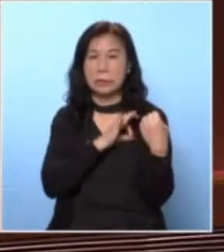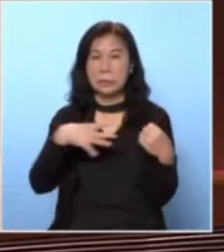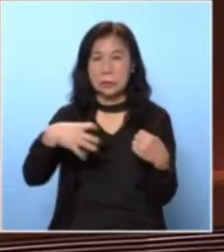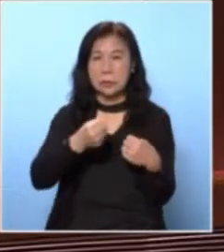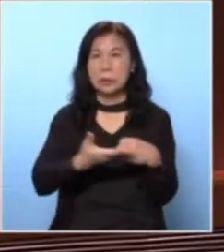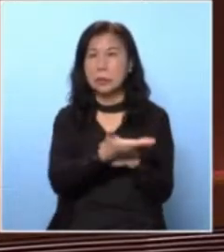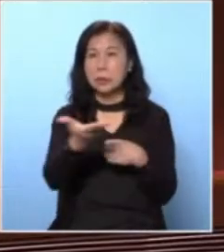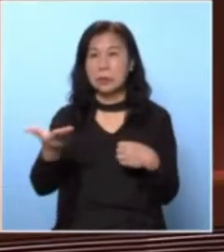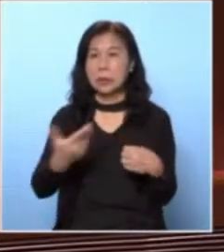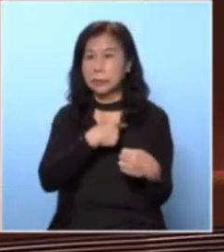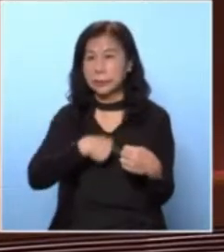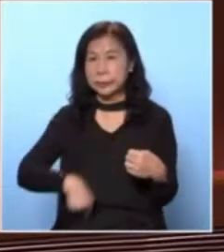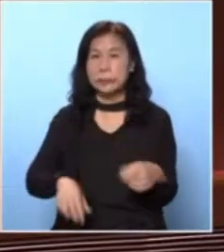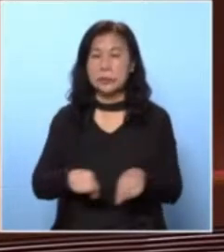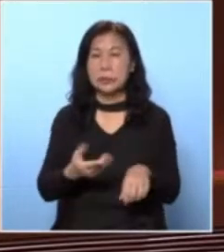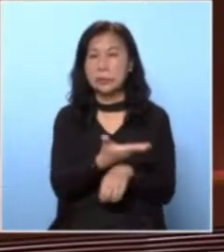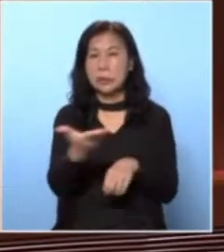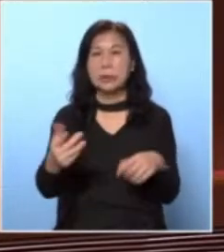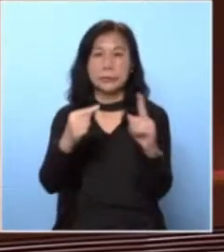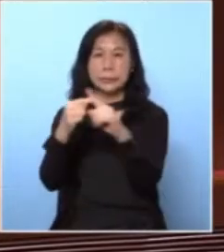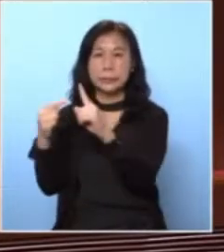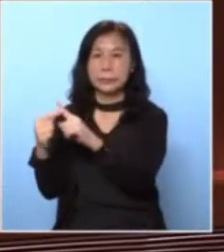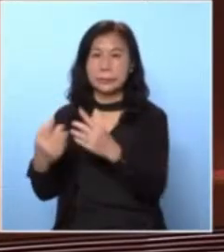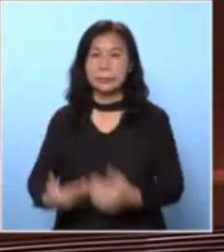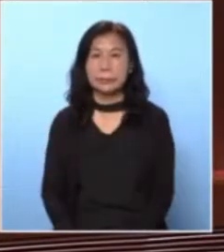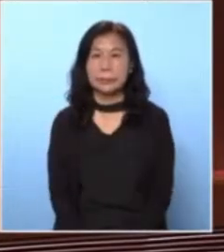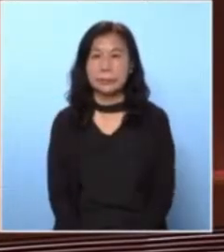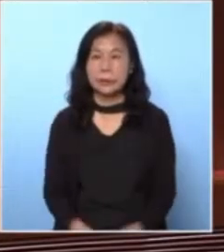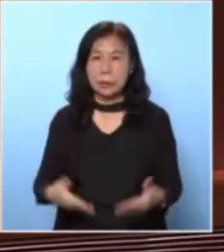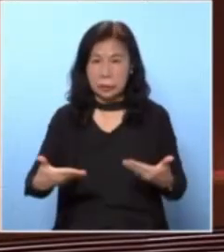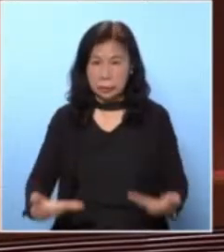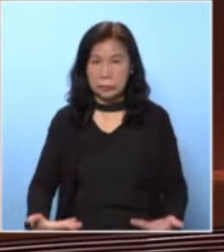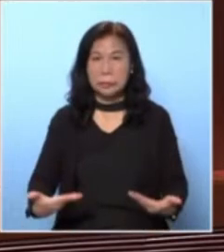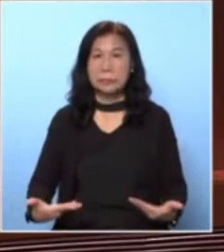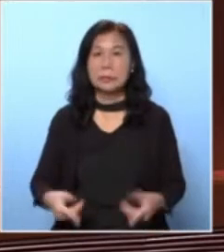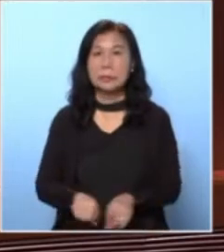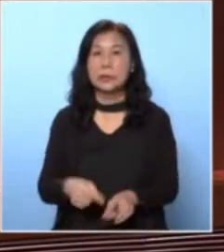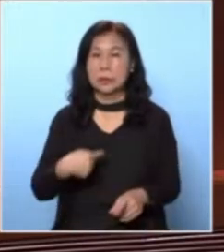Mr. President, honorable members, and fellow citizens.